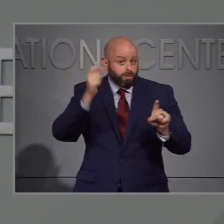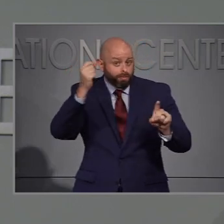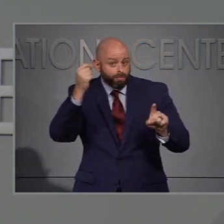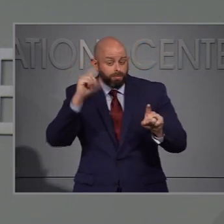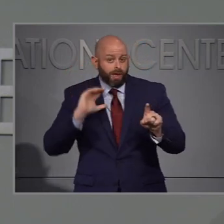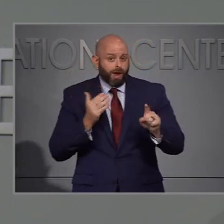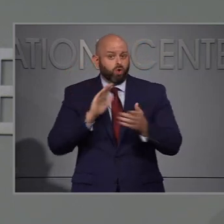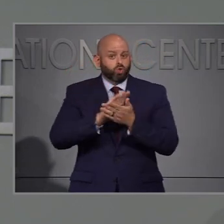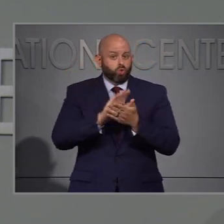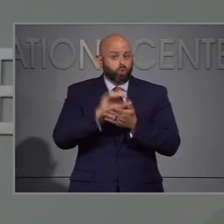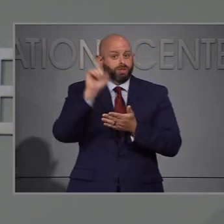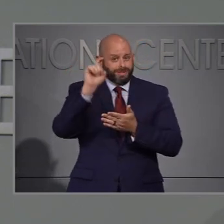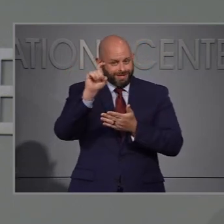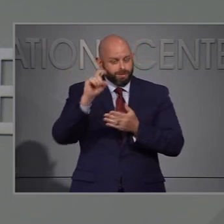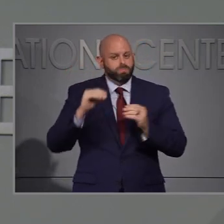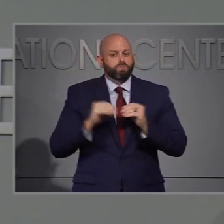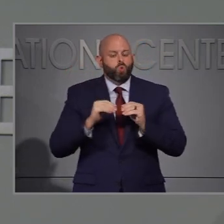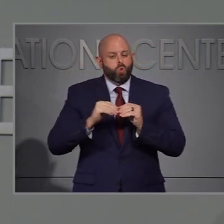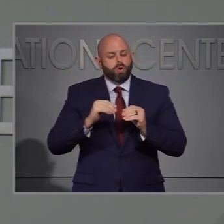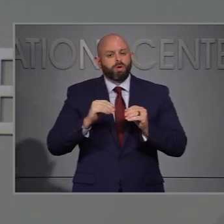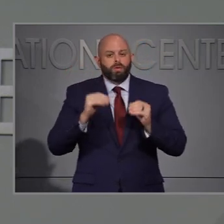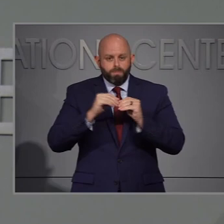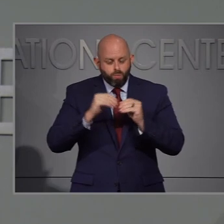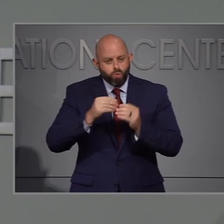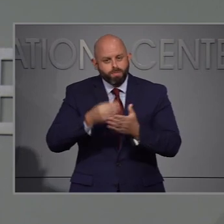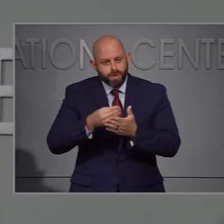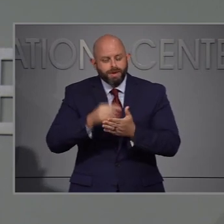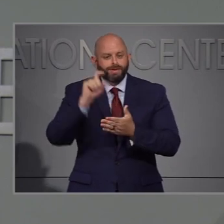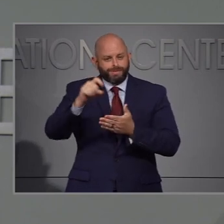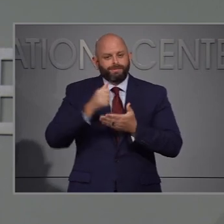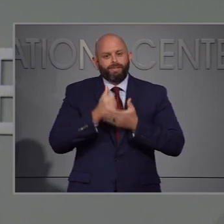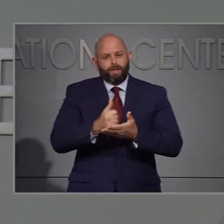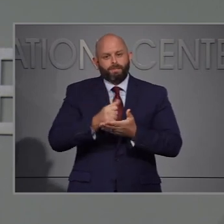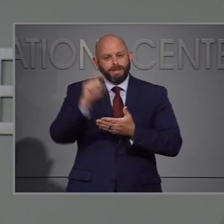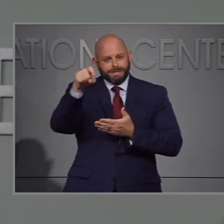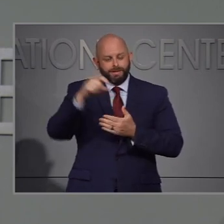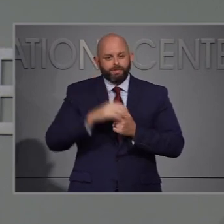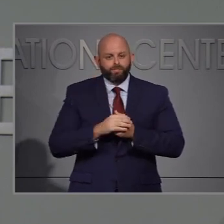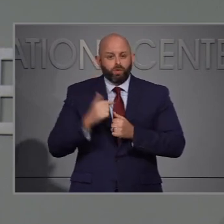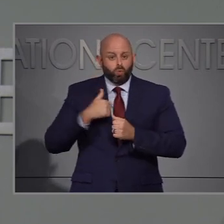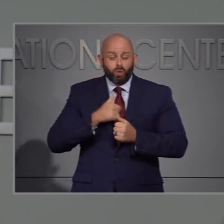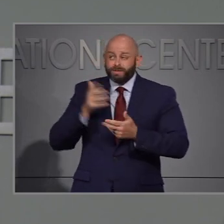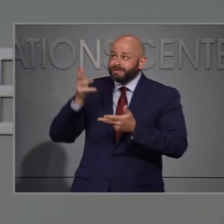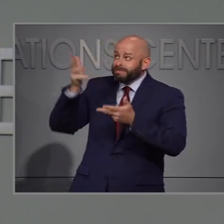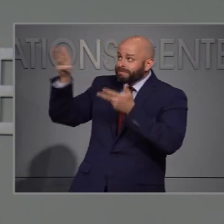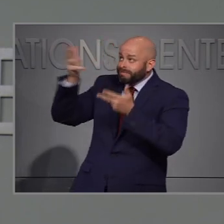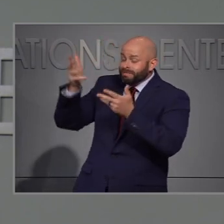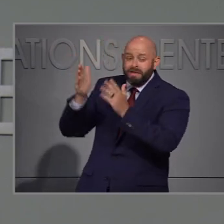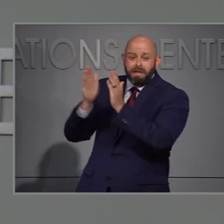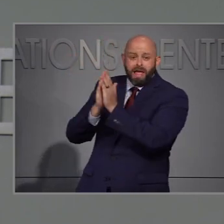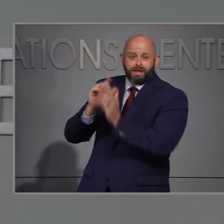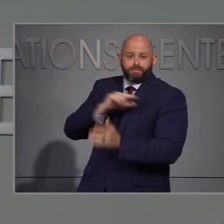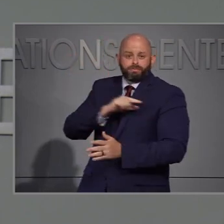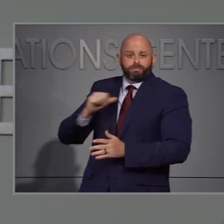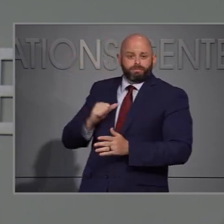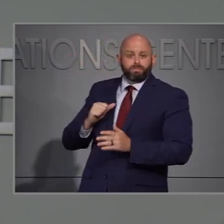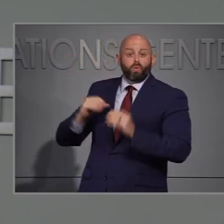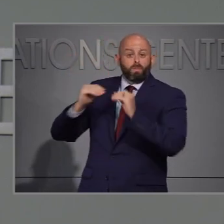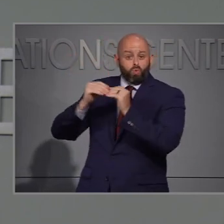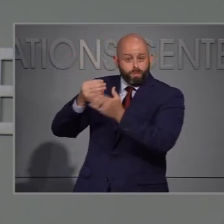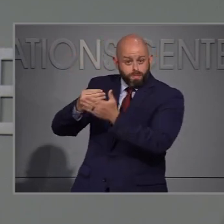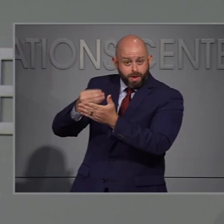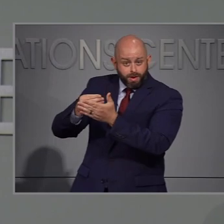far exceed this funding. While we will continue to work with the General Assembly for additional state funding, the